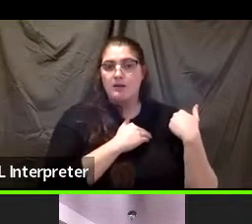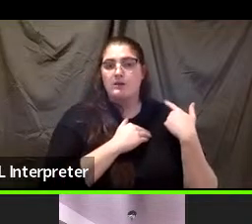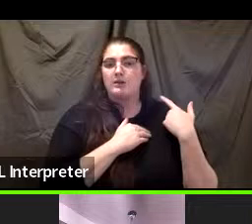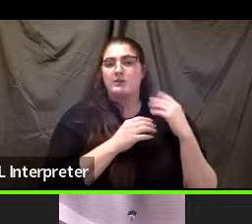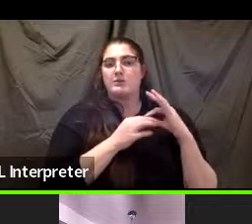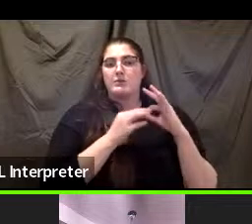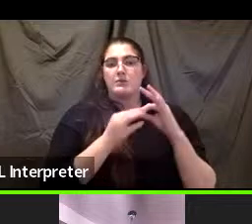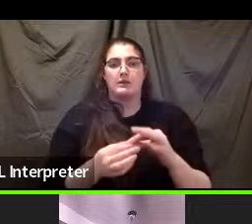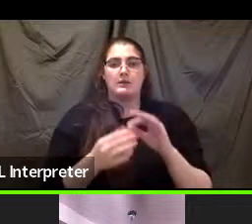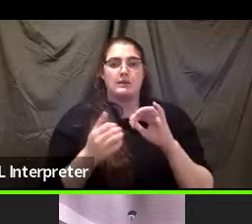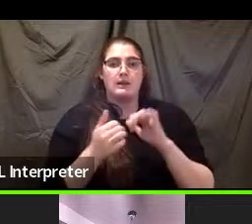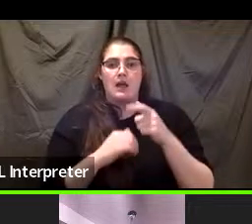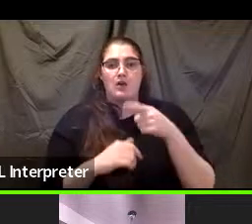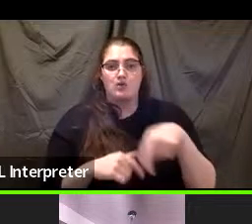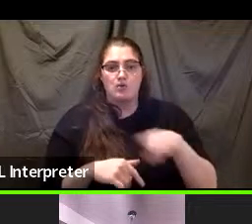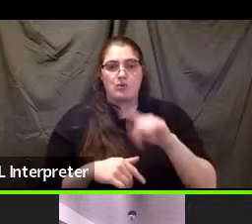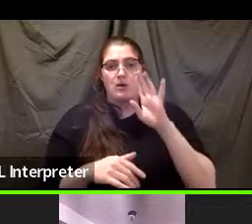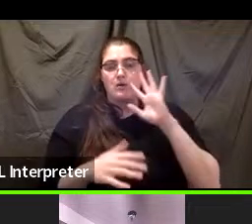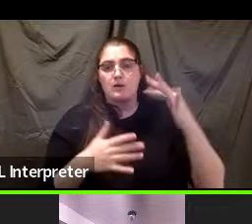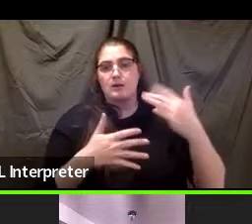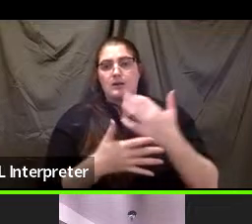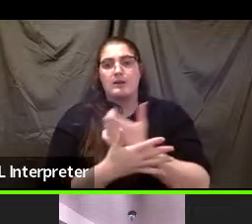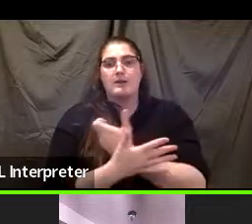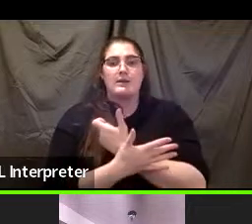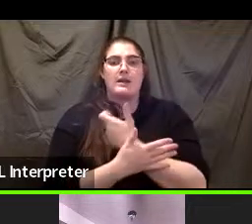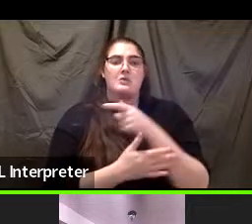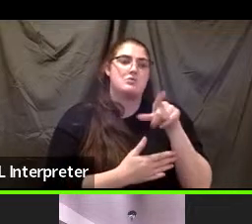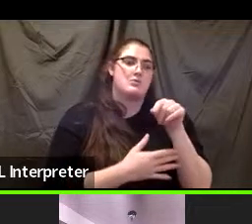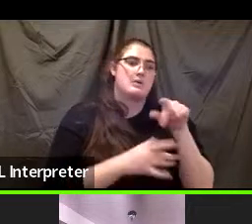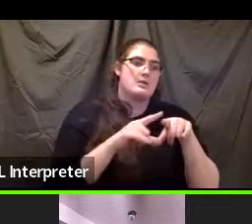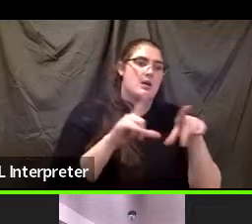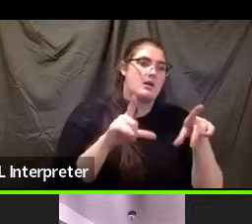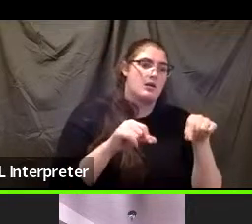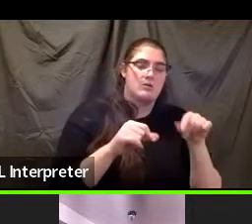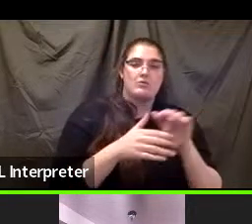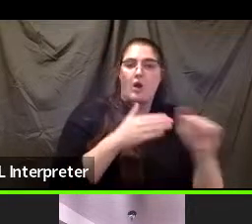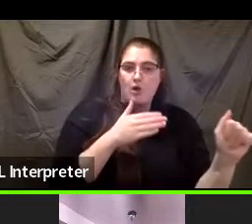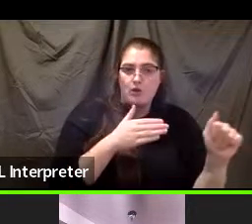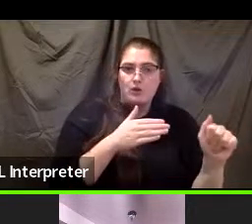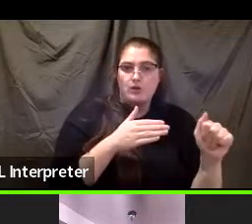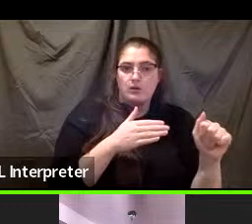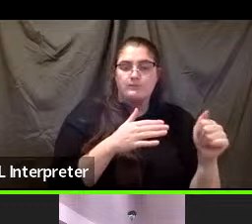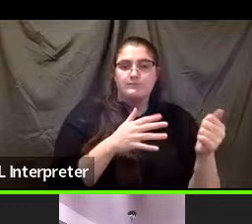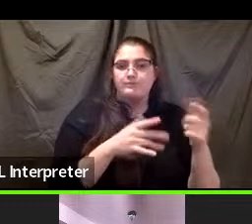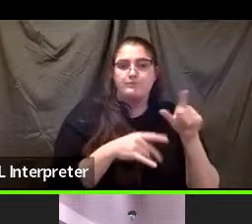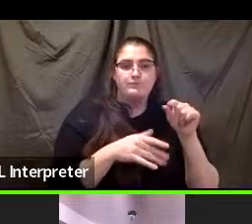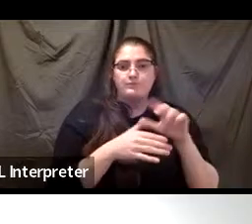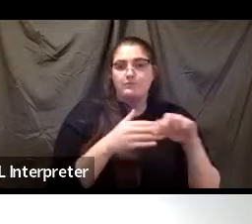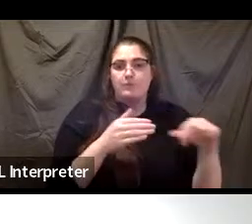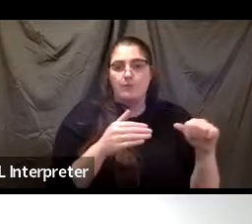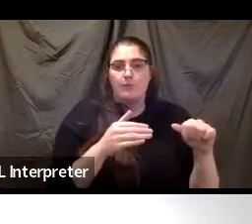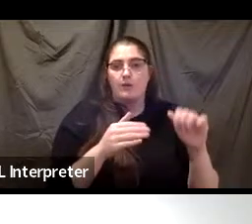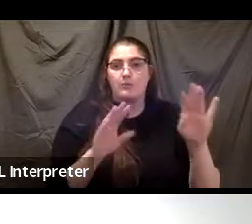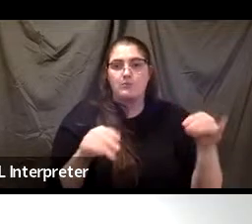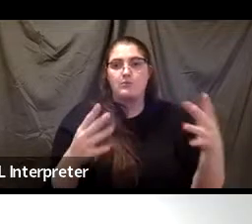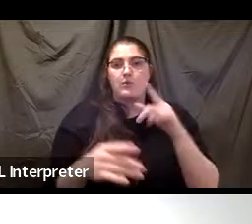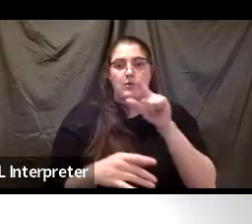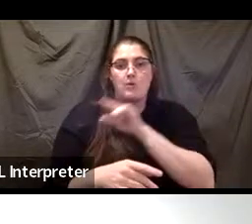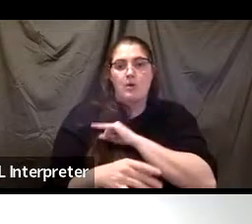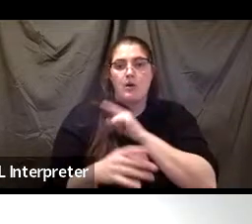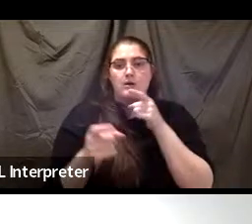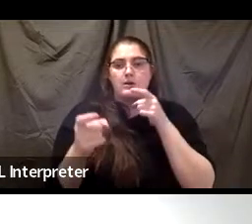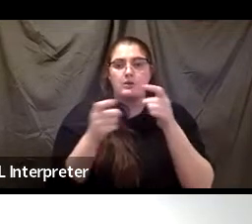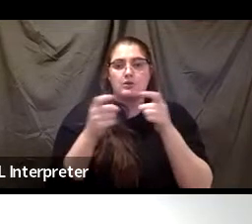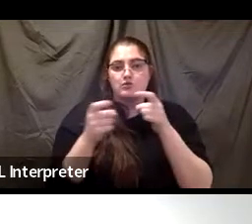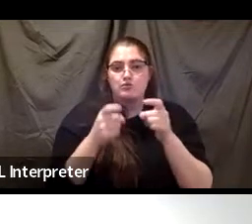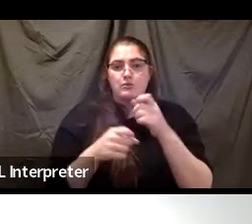going to collect this supposed $20 and provide quality control to